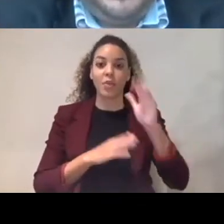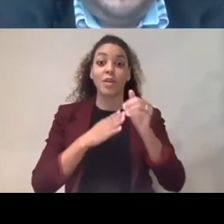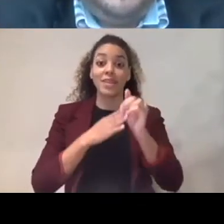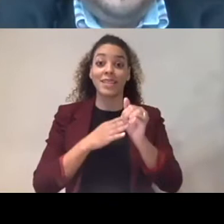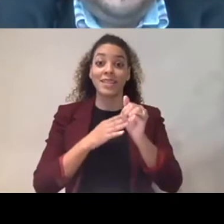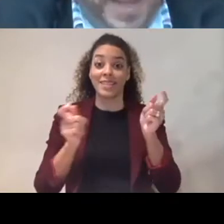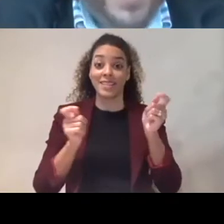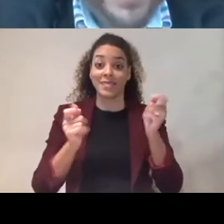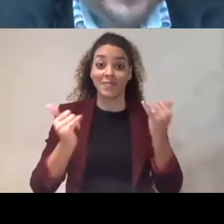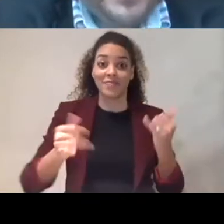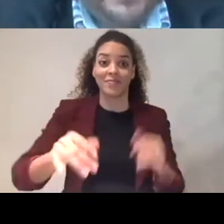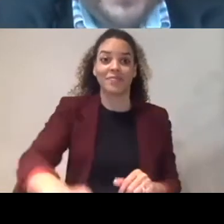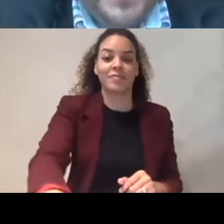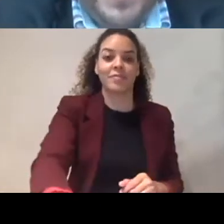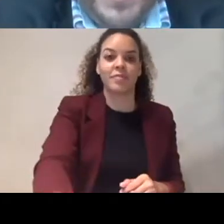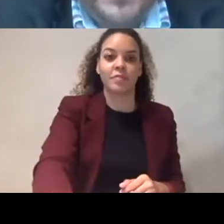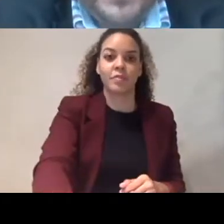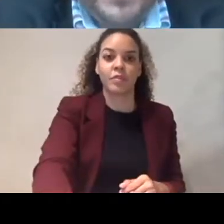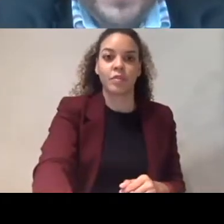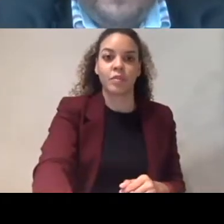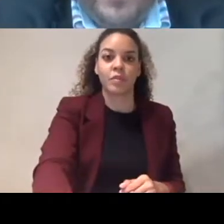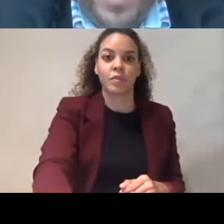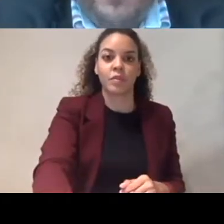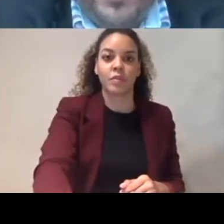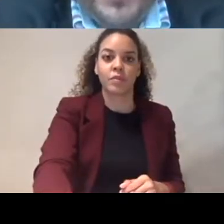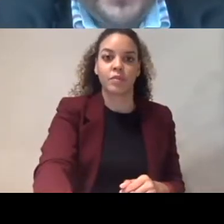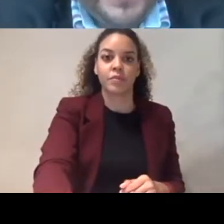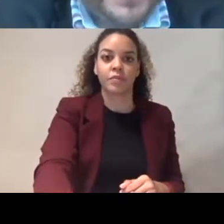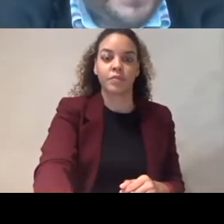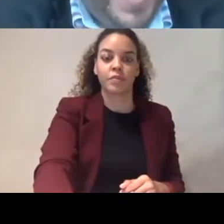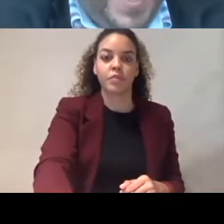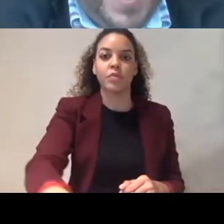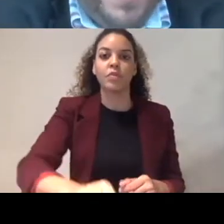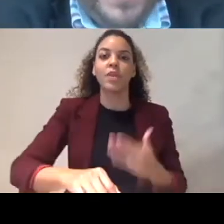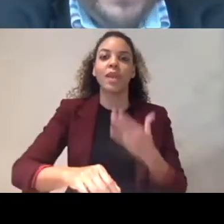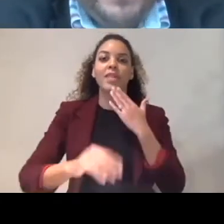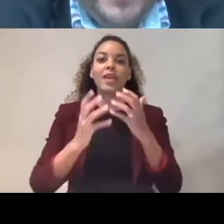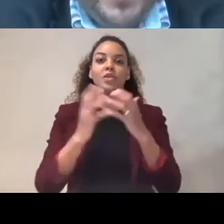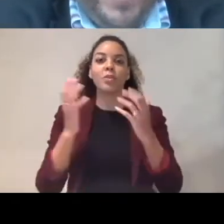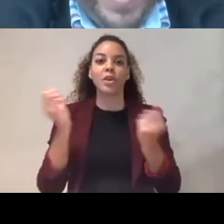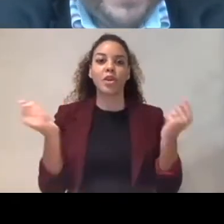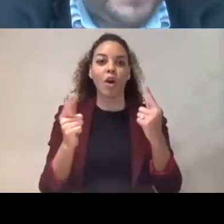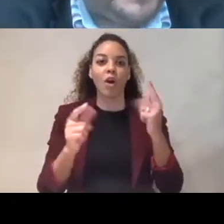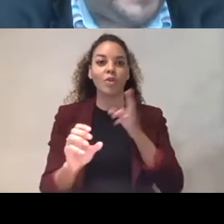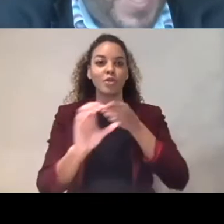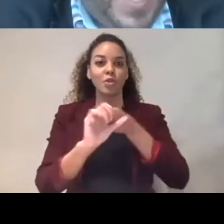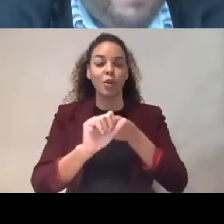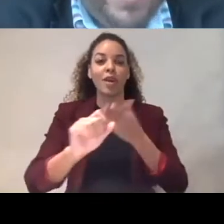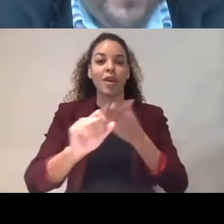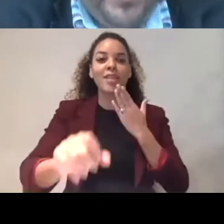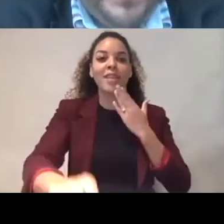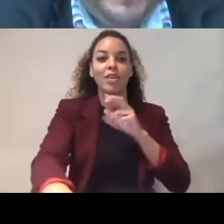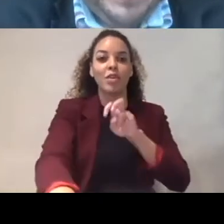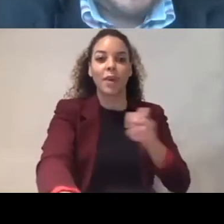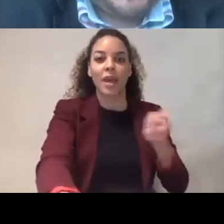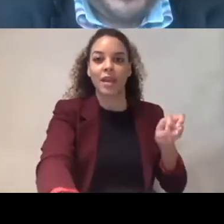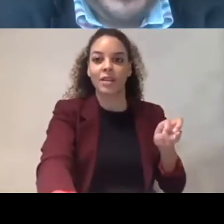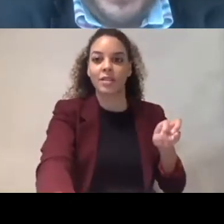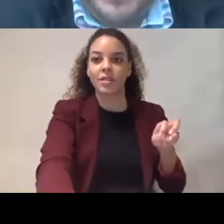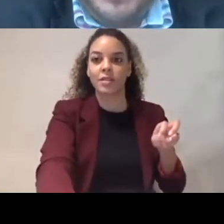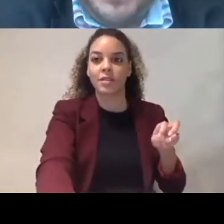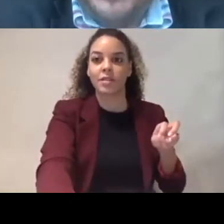on. Thank you so much, and thank you so much for everyone who's joined us. Thank you so much to our panelists. One last